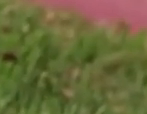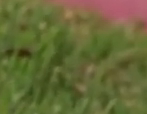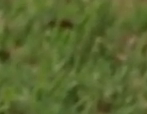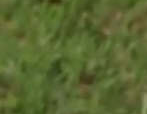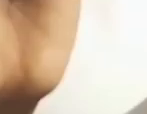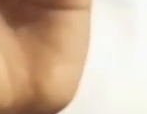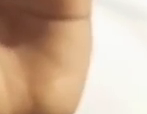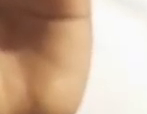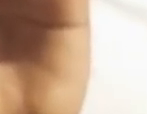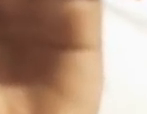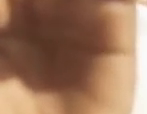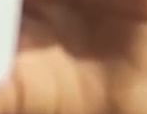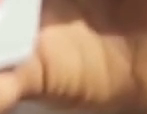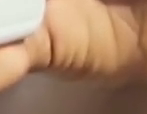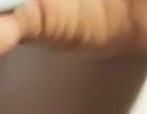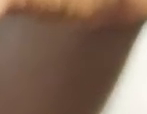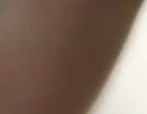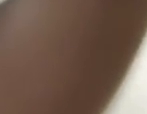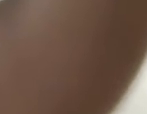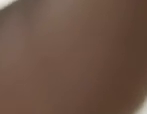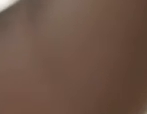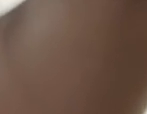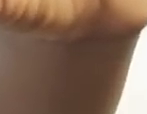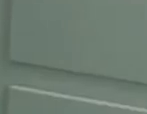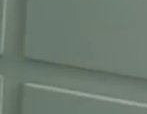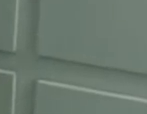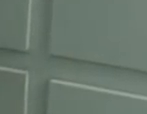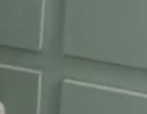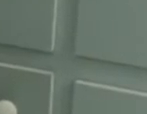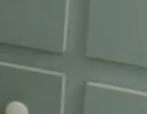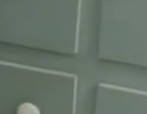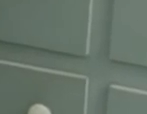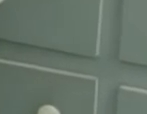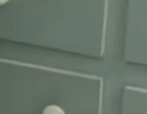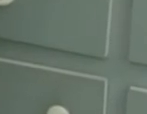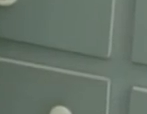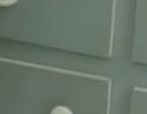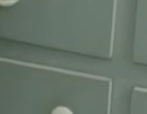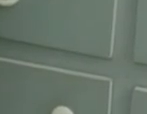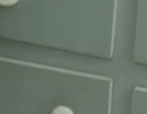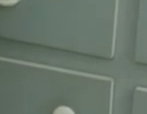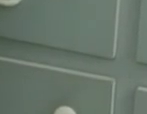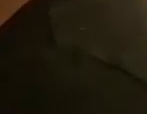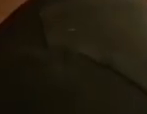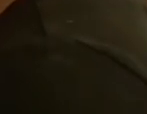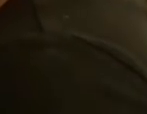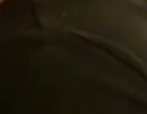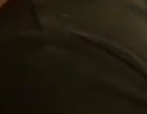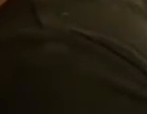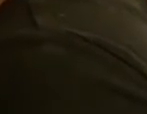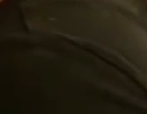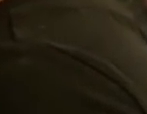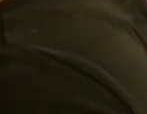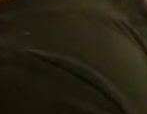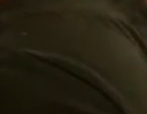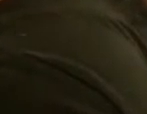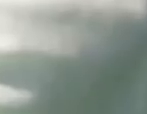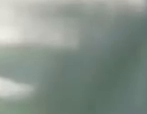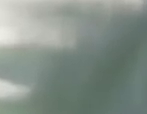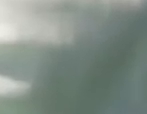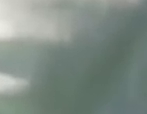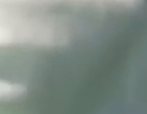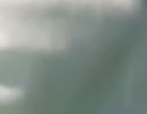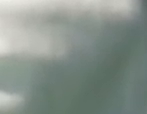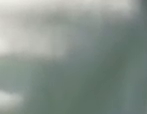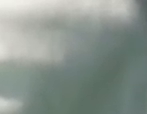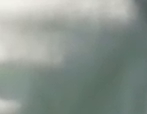else and enjoy the same things. And live our lives every day, just like you do. So if you happen to meet